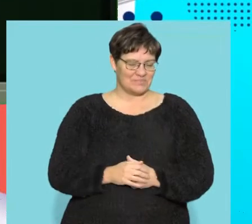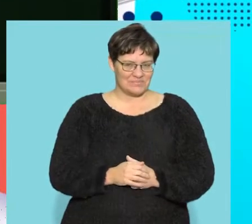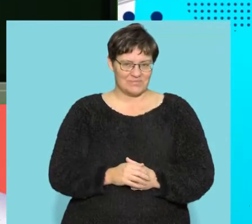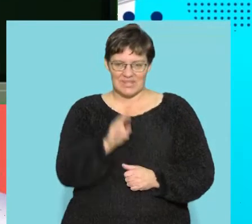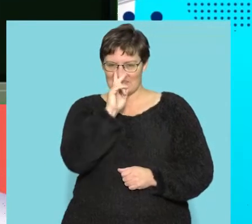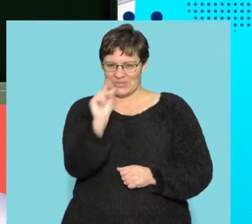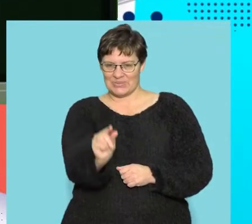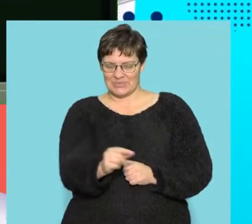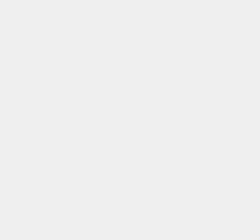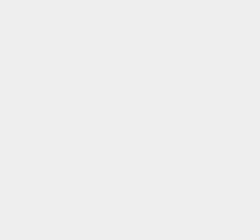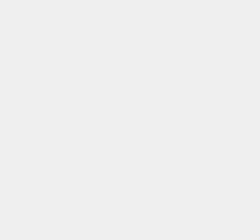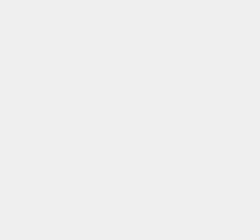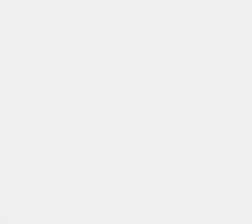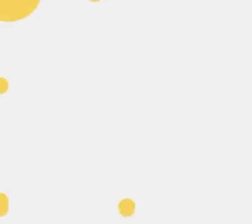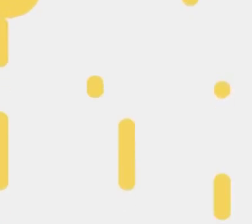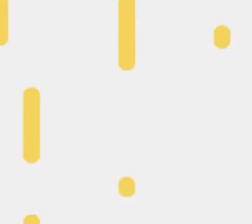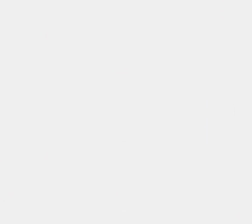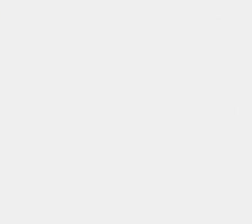now.